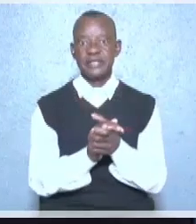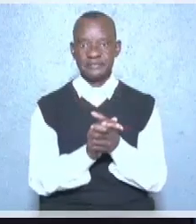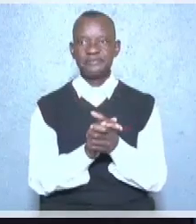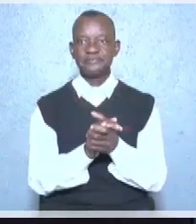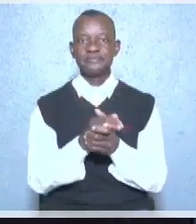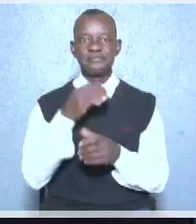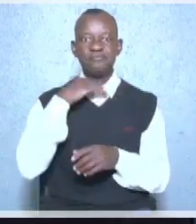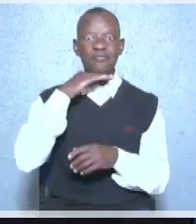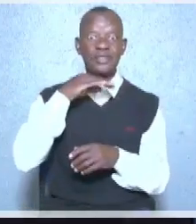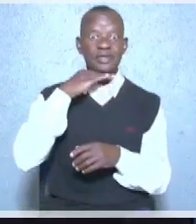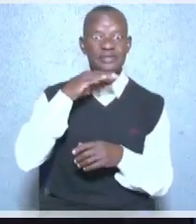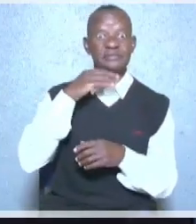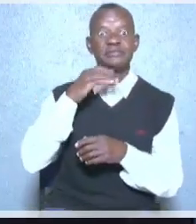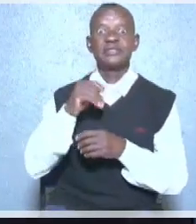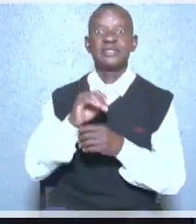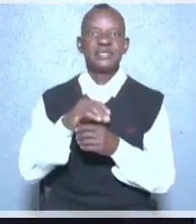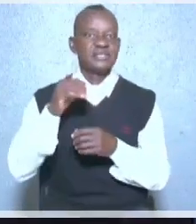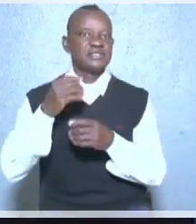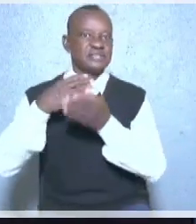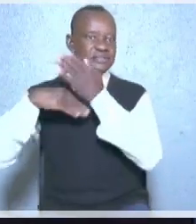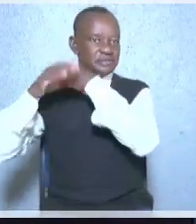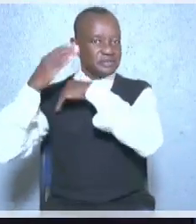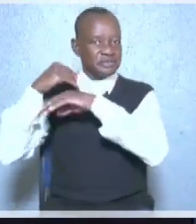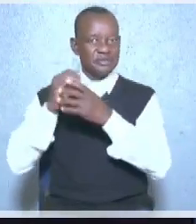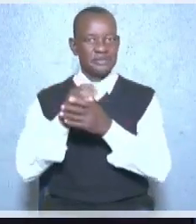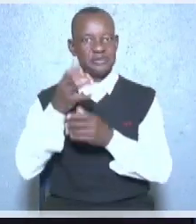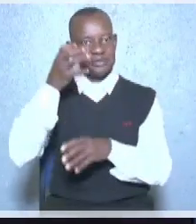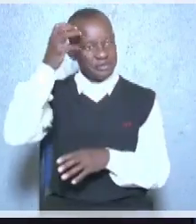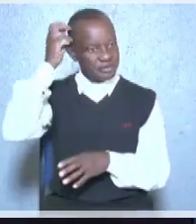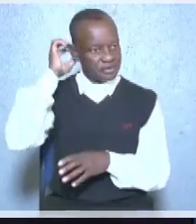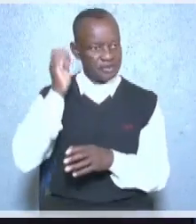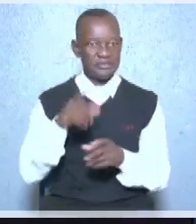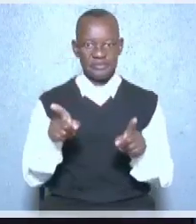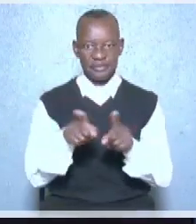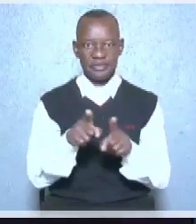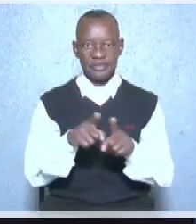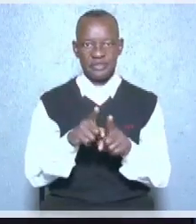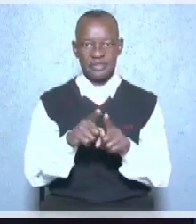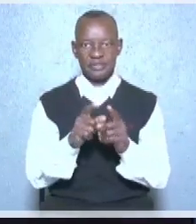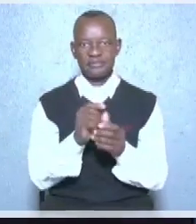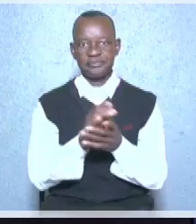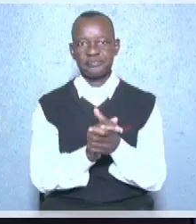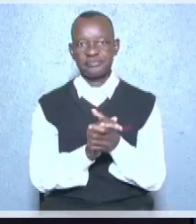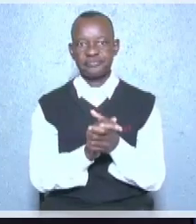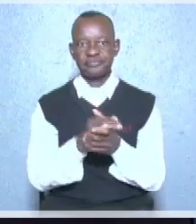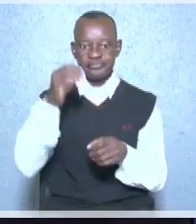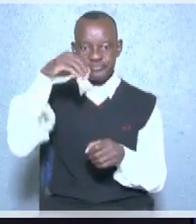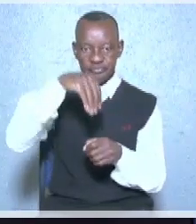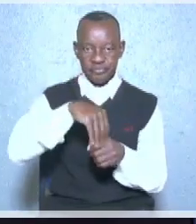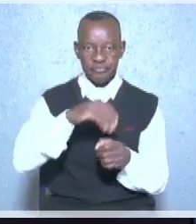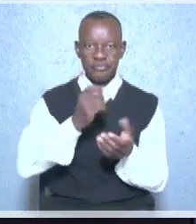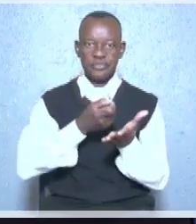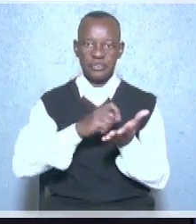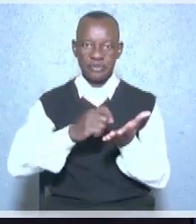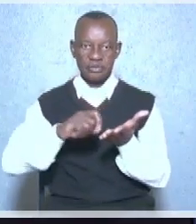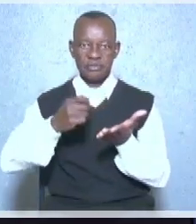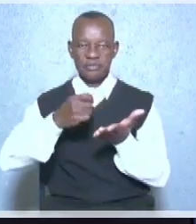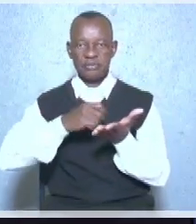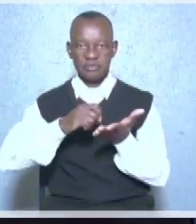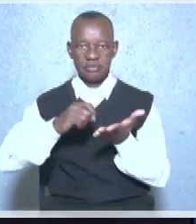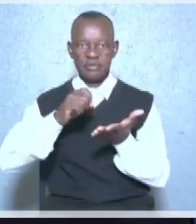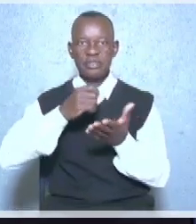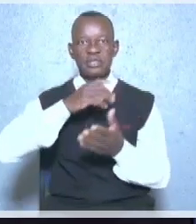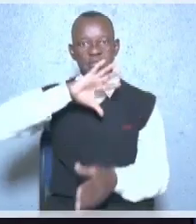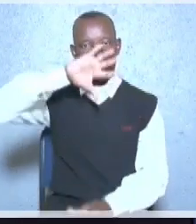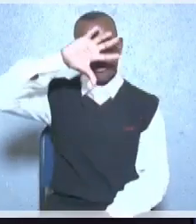only written in history books, but also captured in films and storytelling that reflect the nation's struggle and triumph. Today, we are